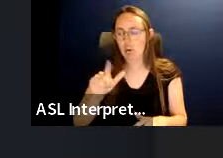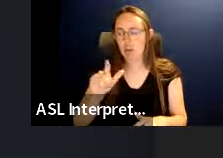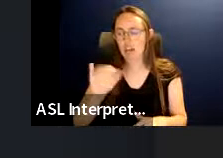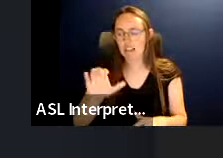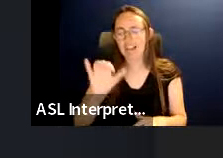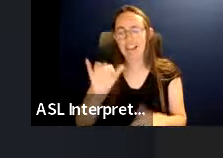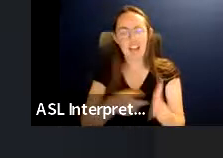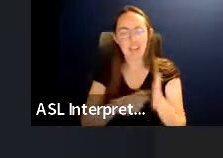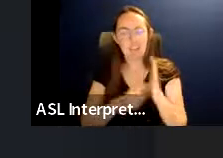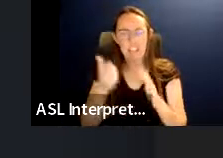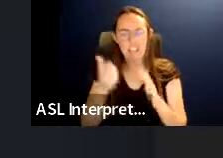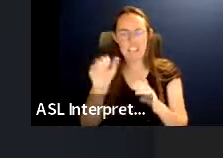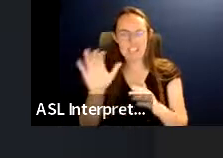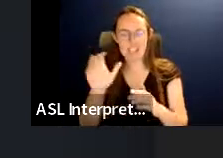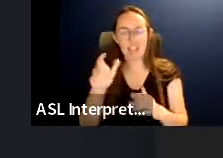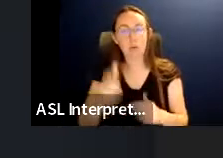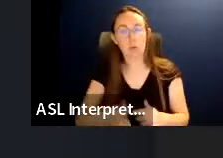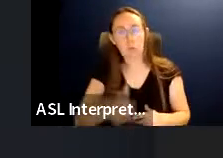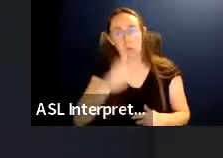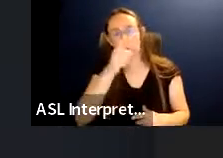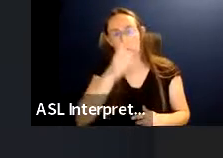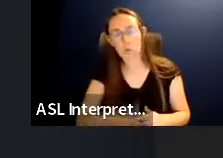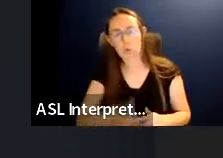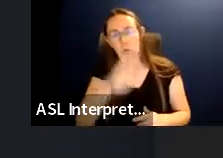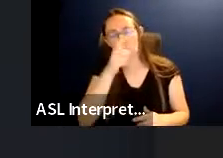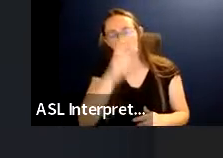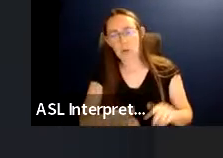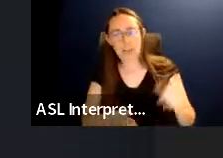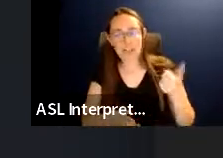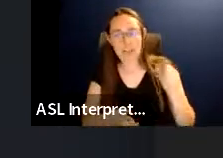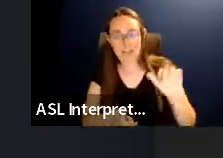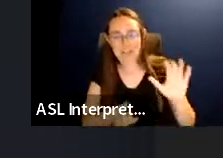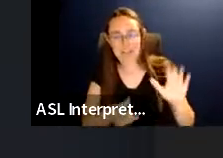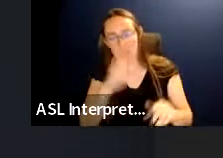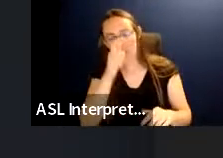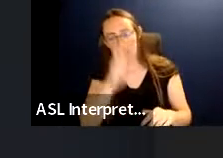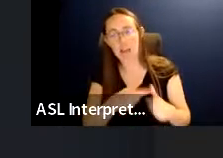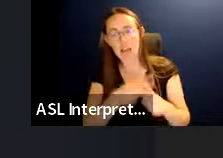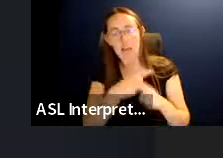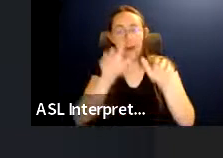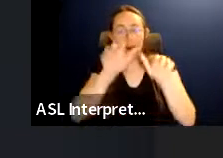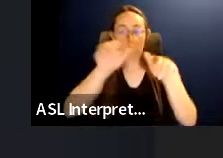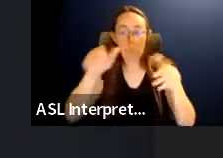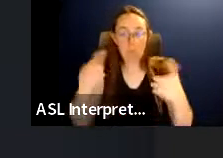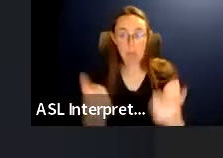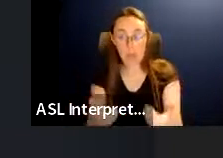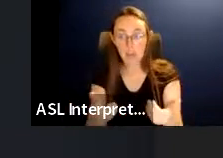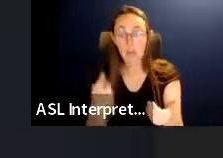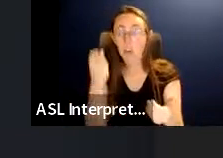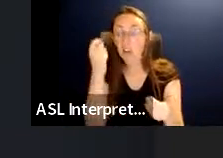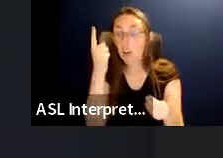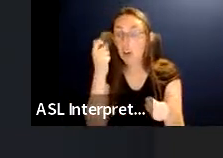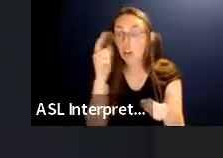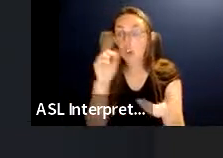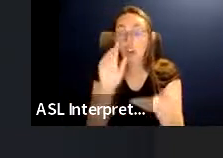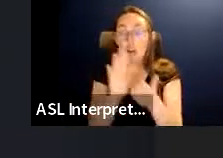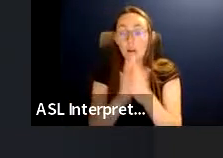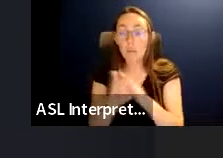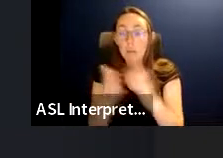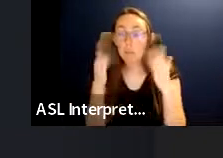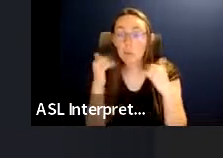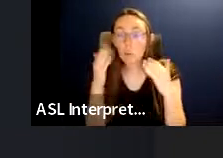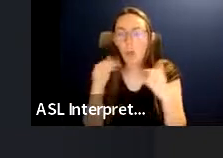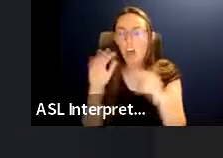and down with the blowtorch for 10 seconds, and then you bend. And guess what? It cools down in like